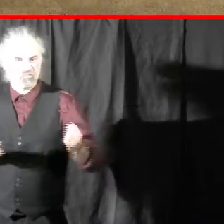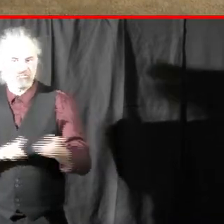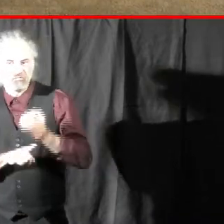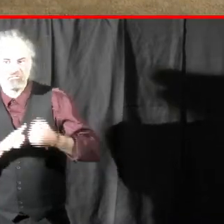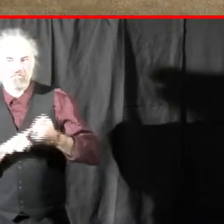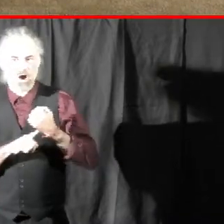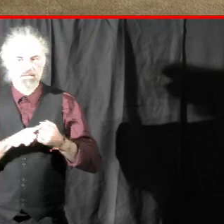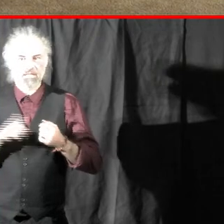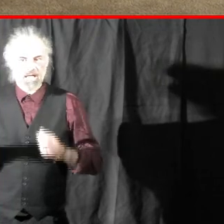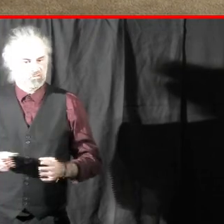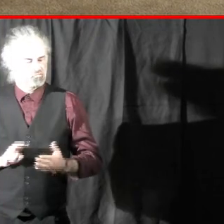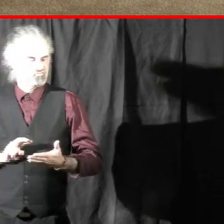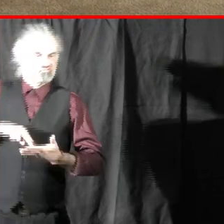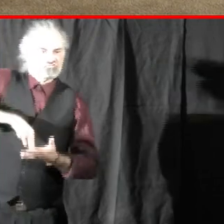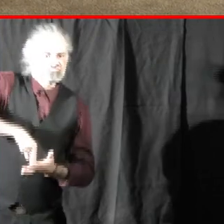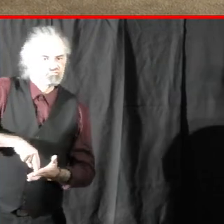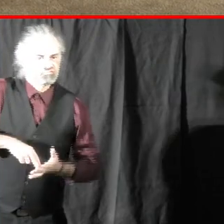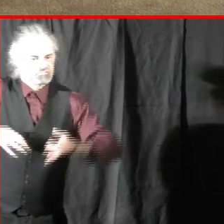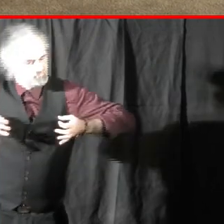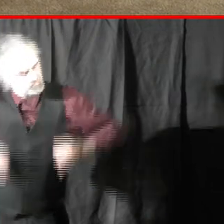what is happening. So